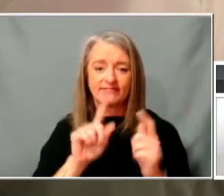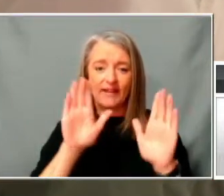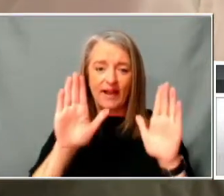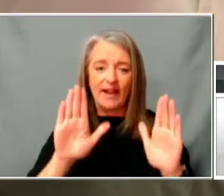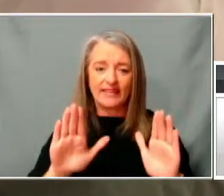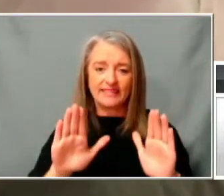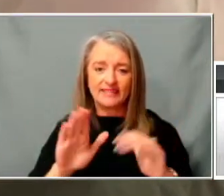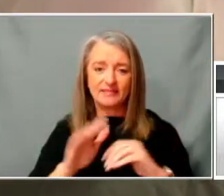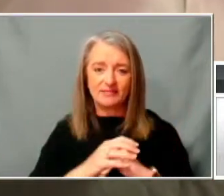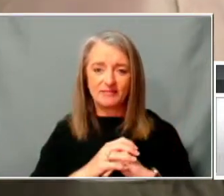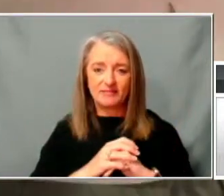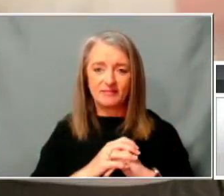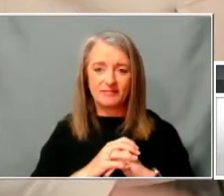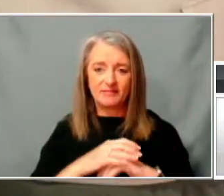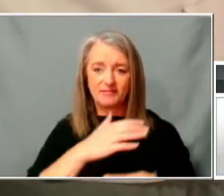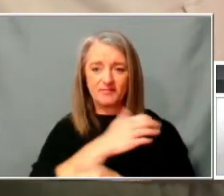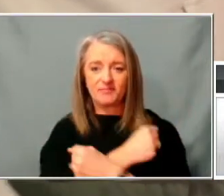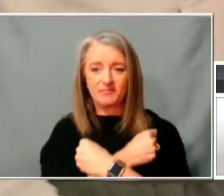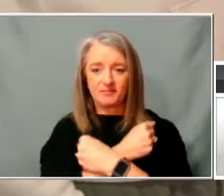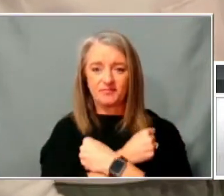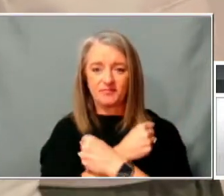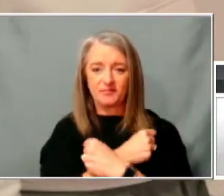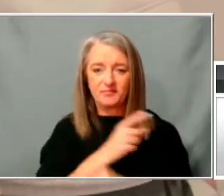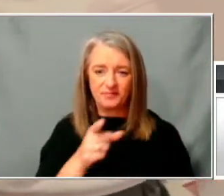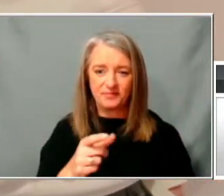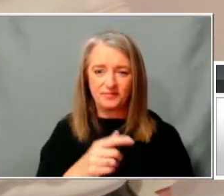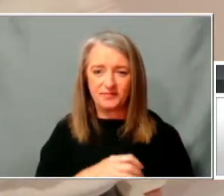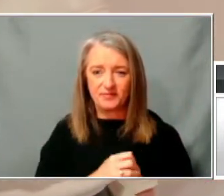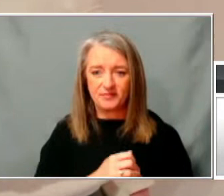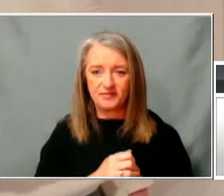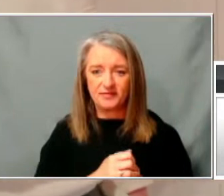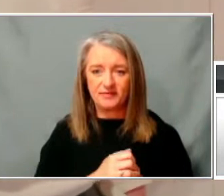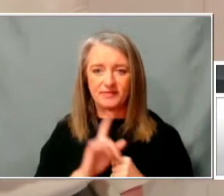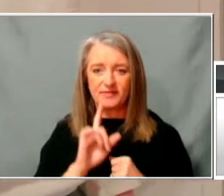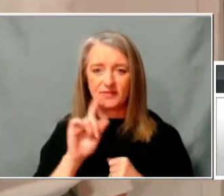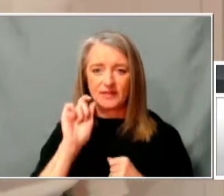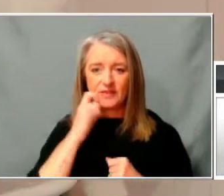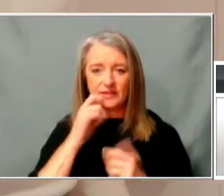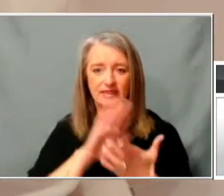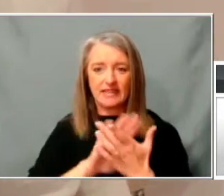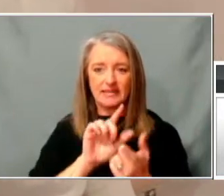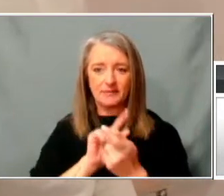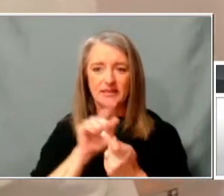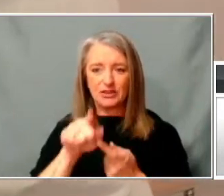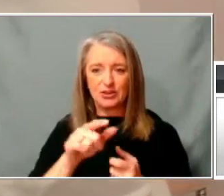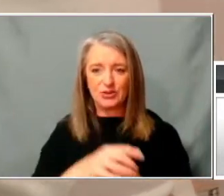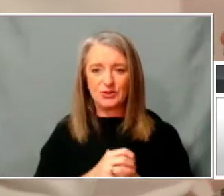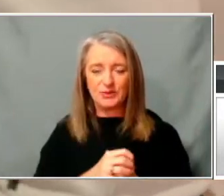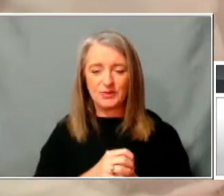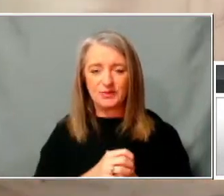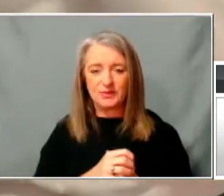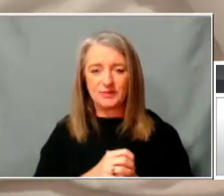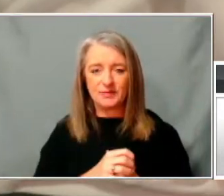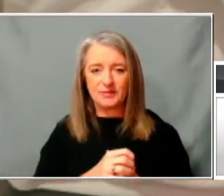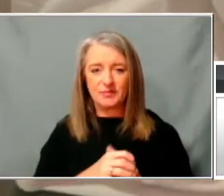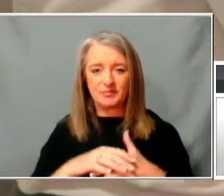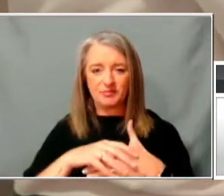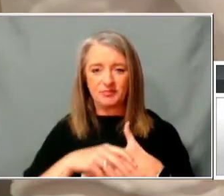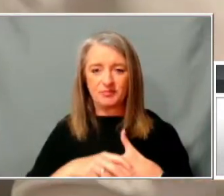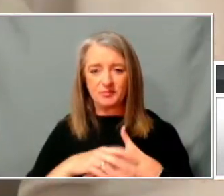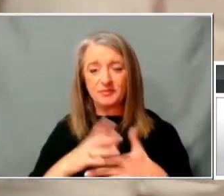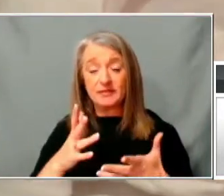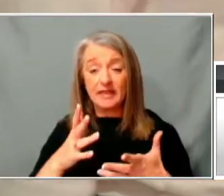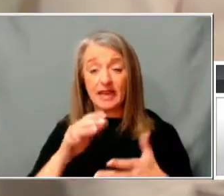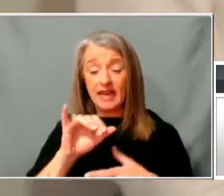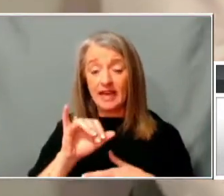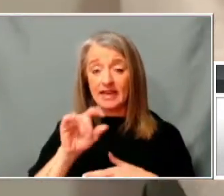For sure. I'm gonna get a hug in. Yeah, Sorry. definitely. Yep. Oh, it's so nice to meet you. Appreciate it. That's so sweet. Isaiah, like